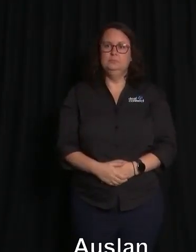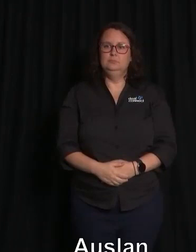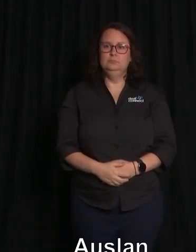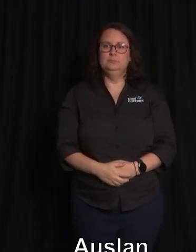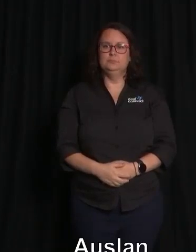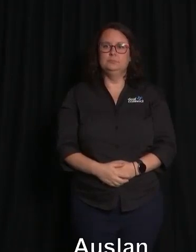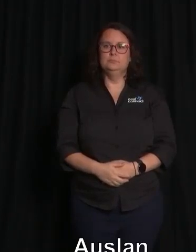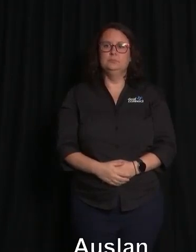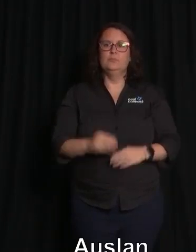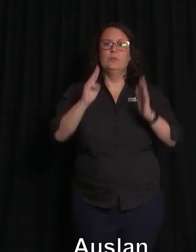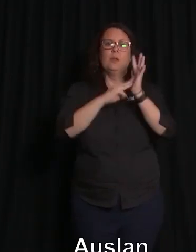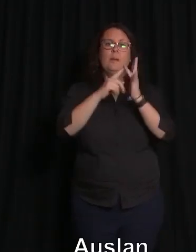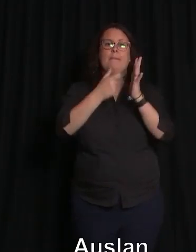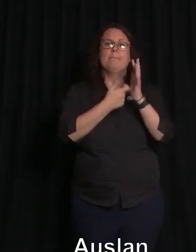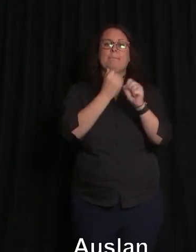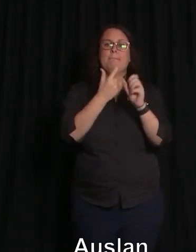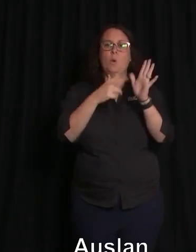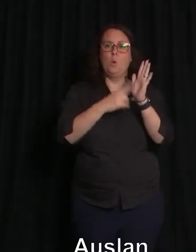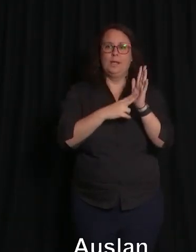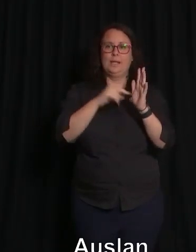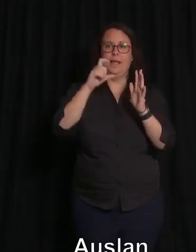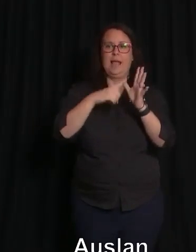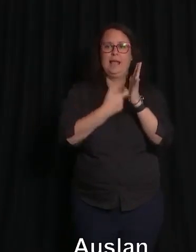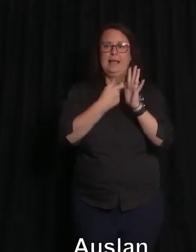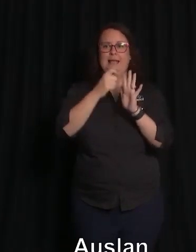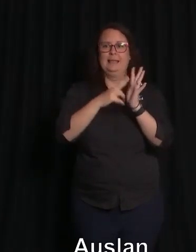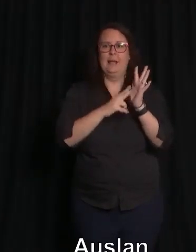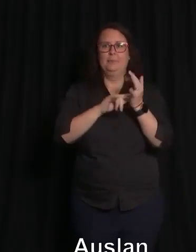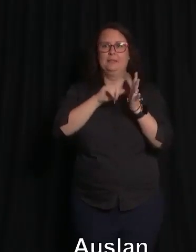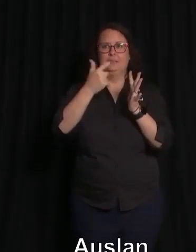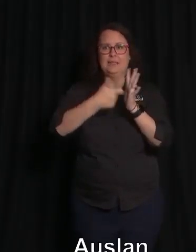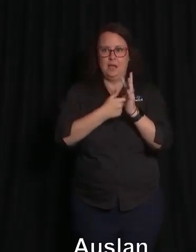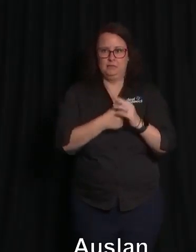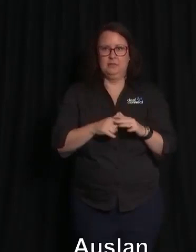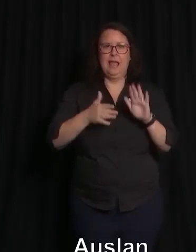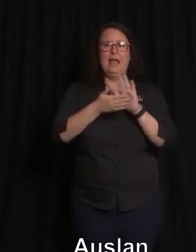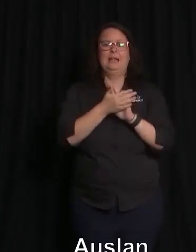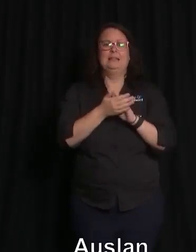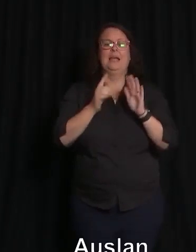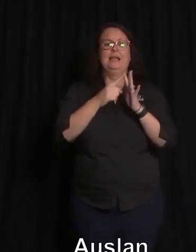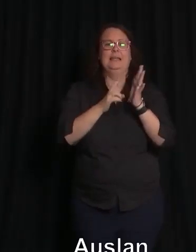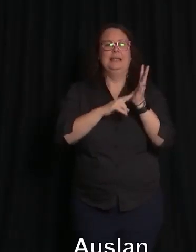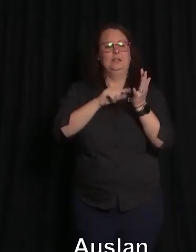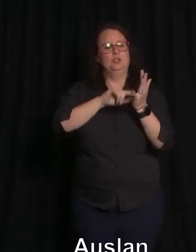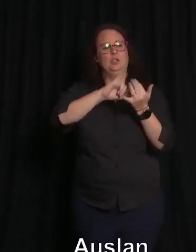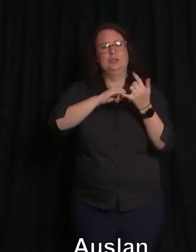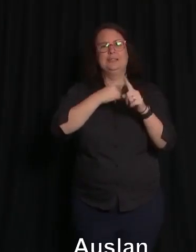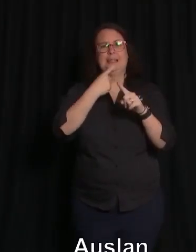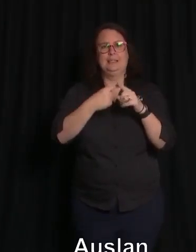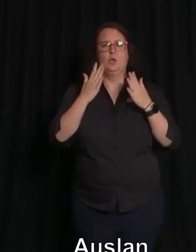We then have Morgan Carpenter. Morgan is a bioethicist and the Executive Director of Intersex Human Rights Australia, a